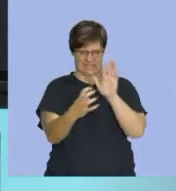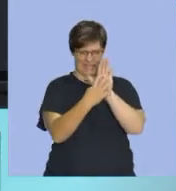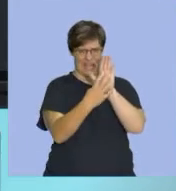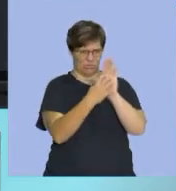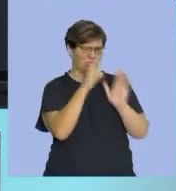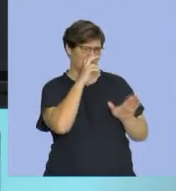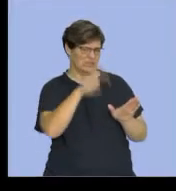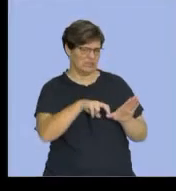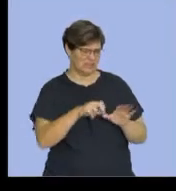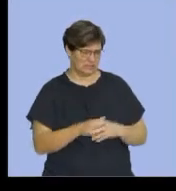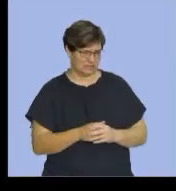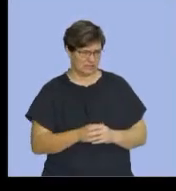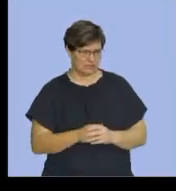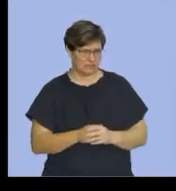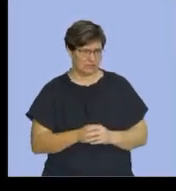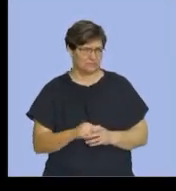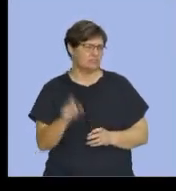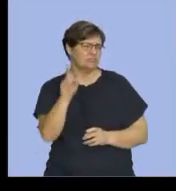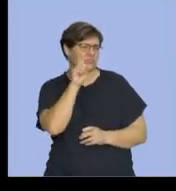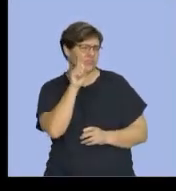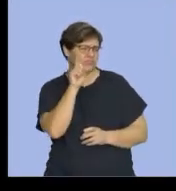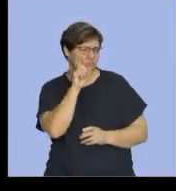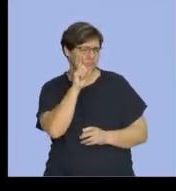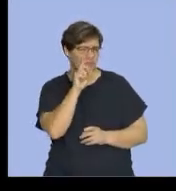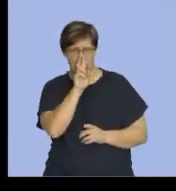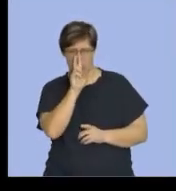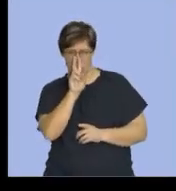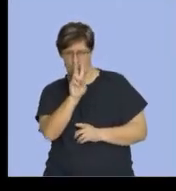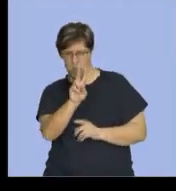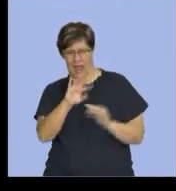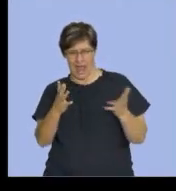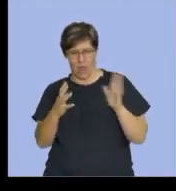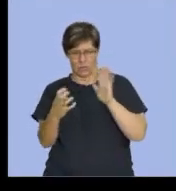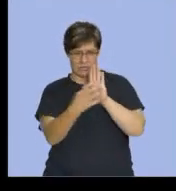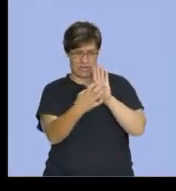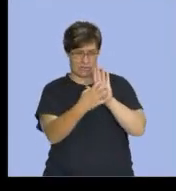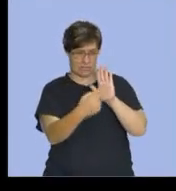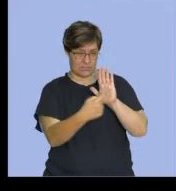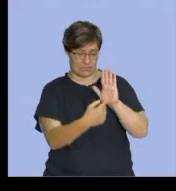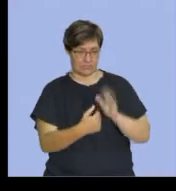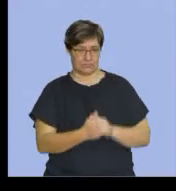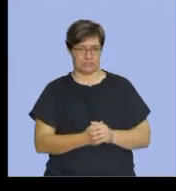okay? So let's see how they look on a diagram.